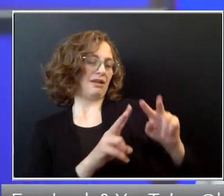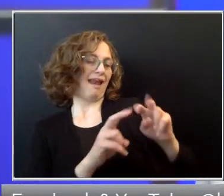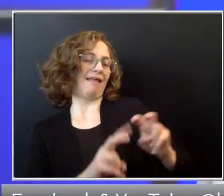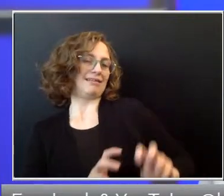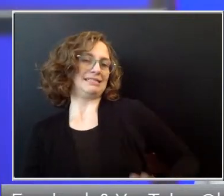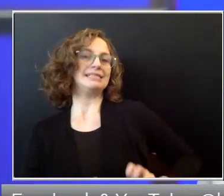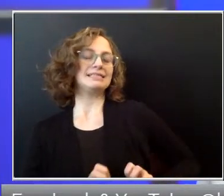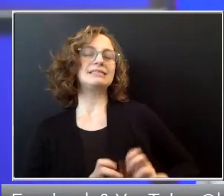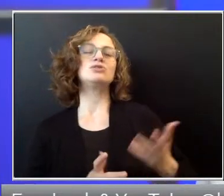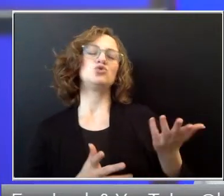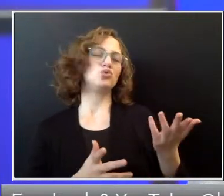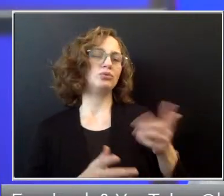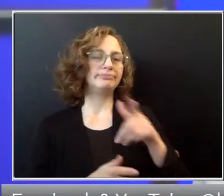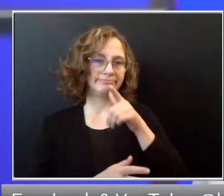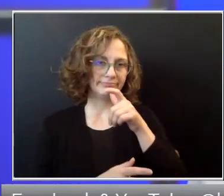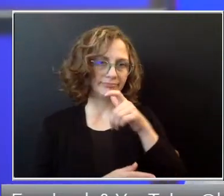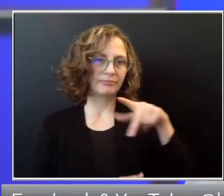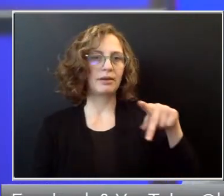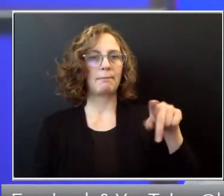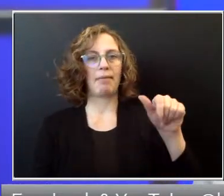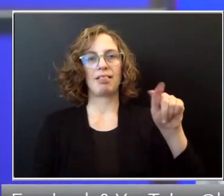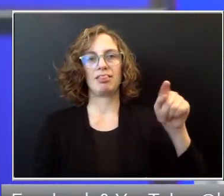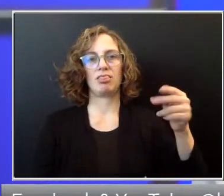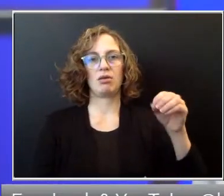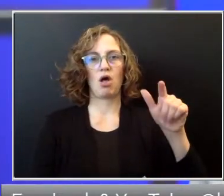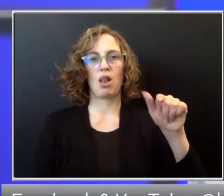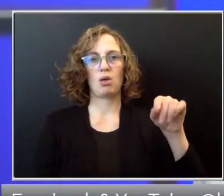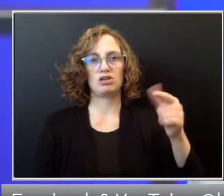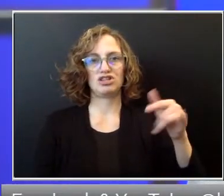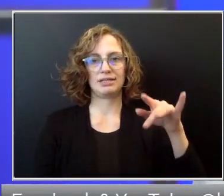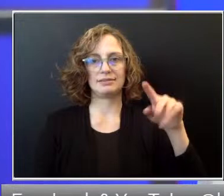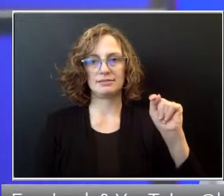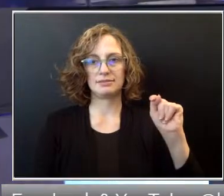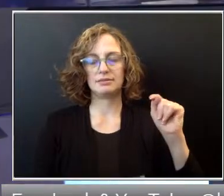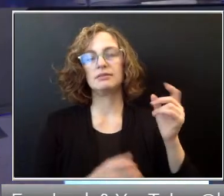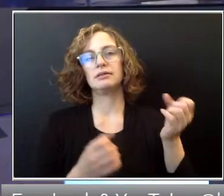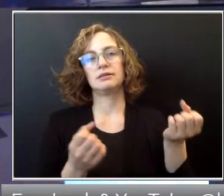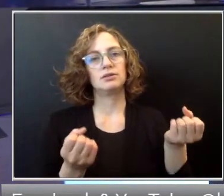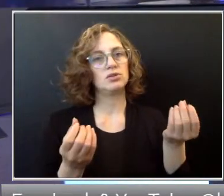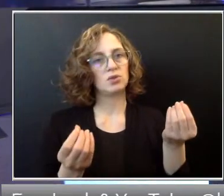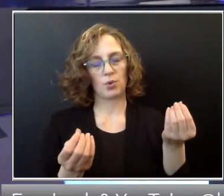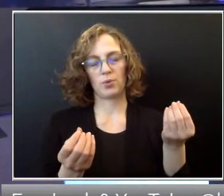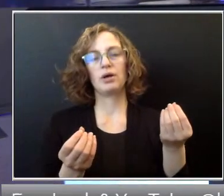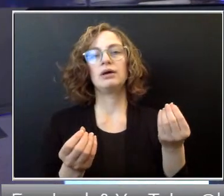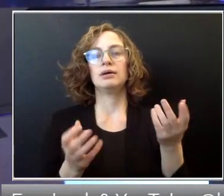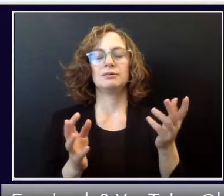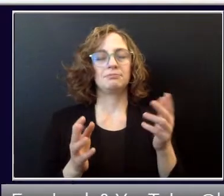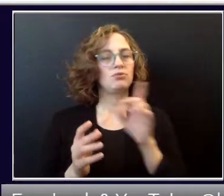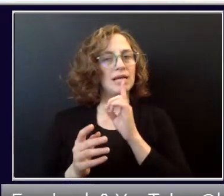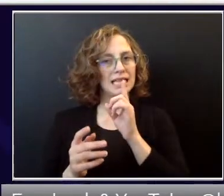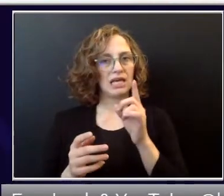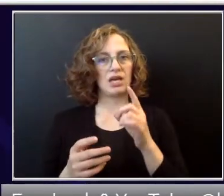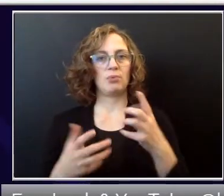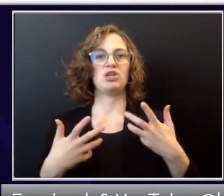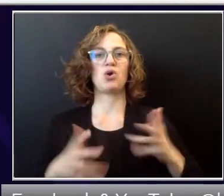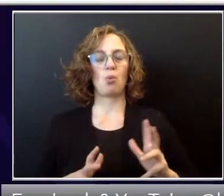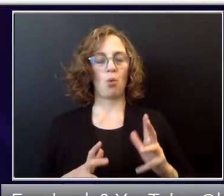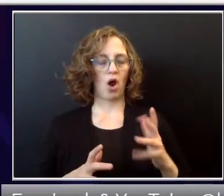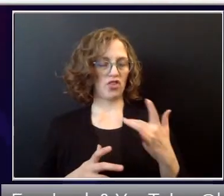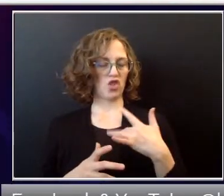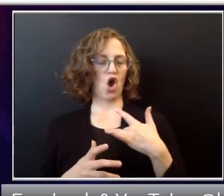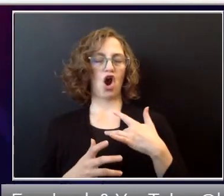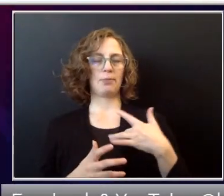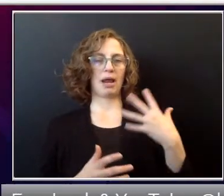move as efficiently as possible through the operation so that the heart's out of the body for the shortest amount of time. So Archie, how long were you on